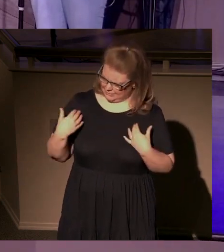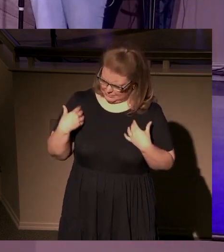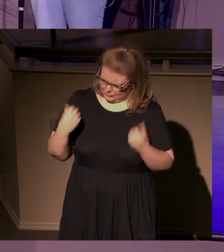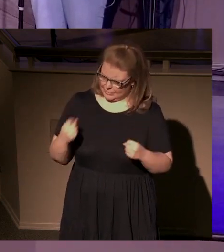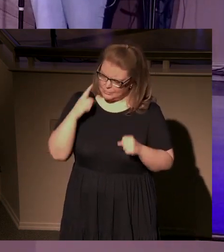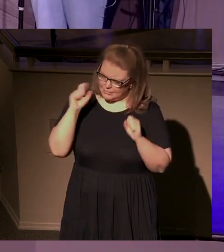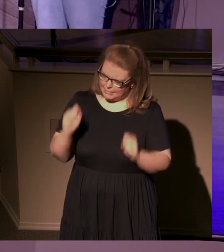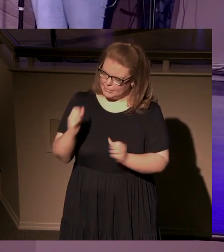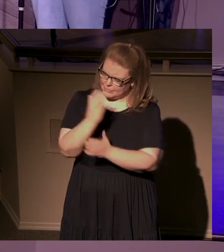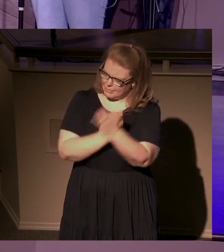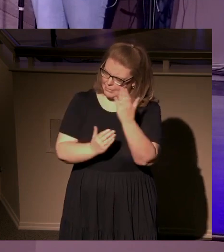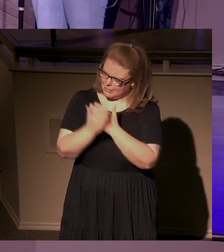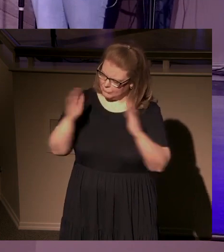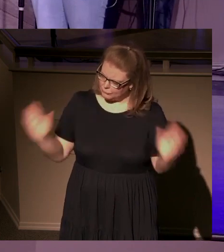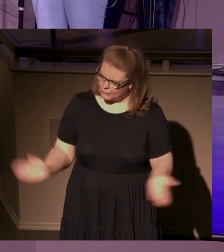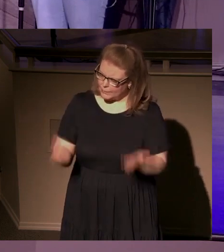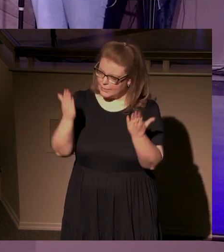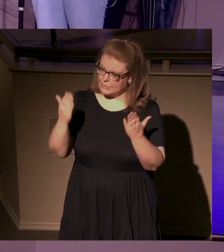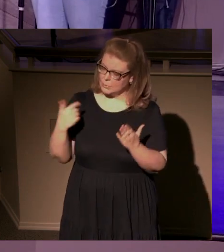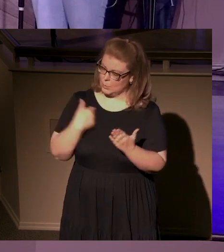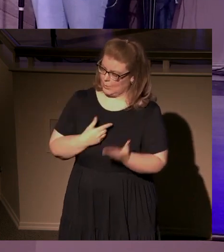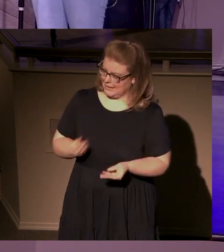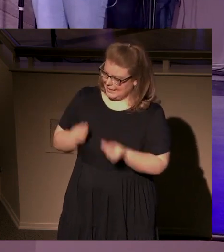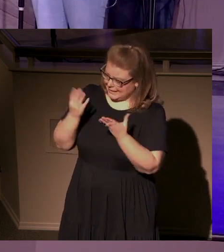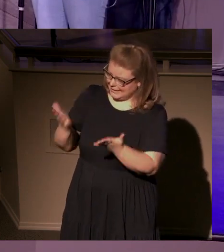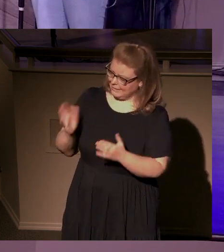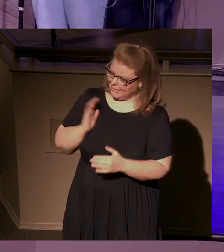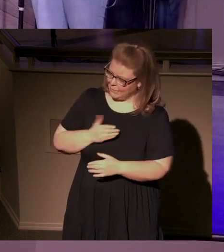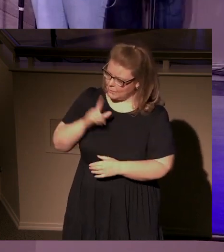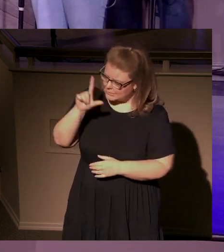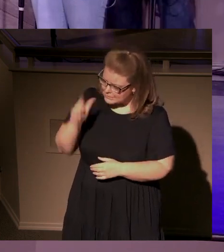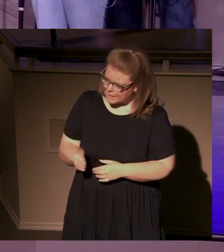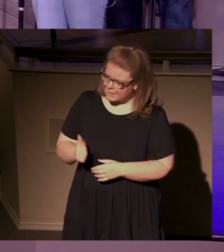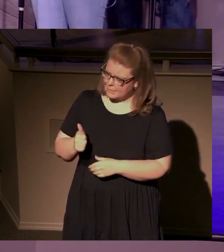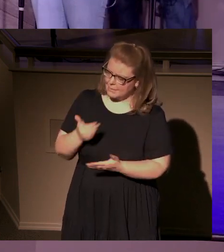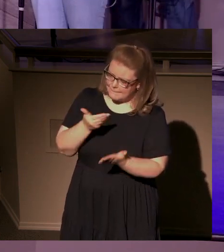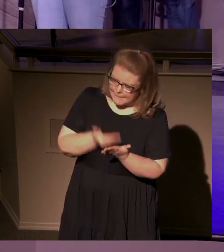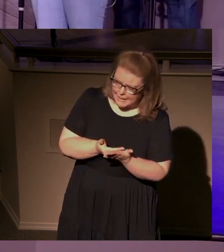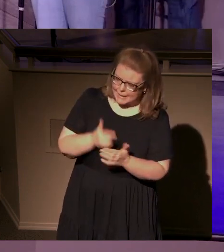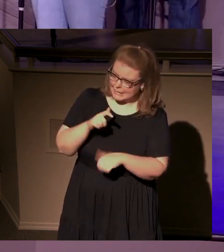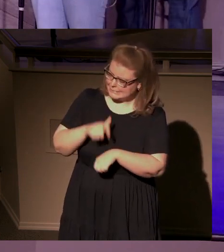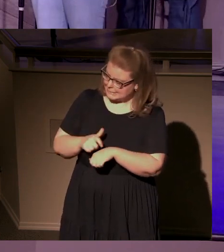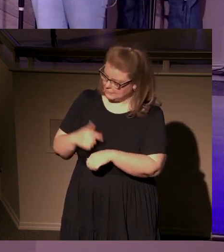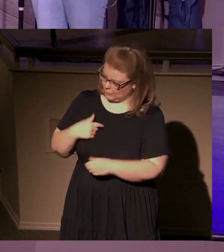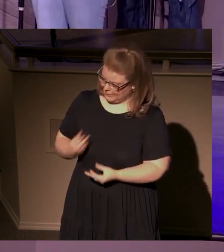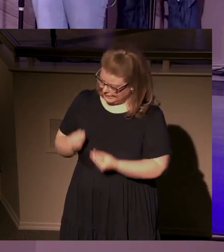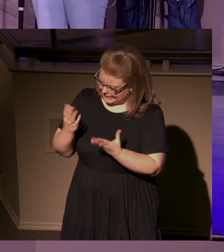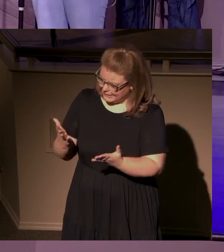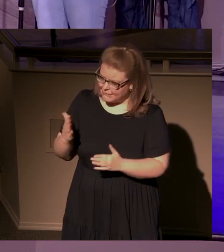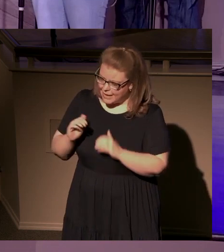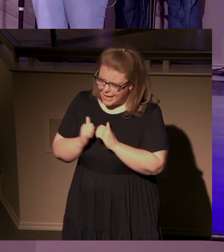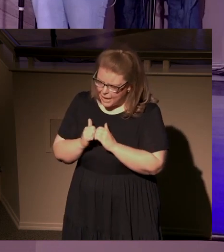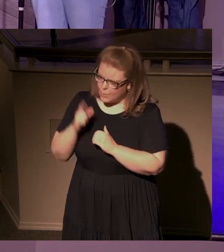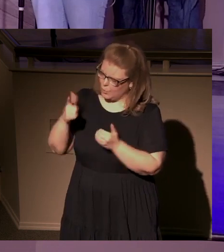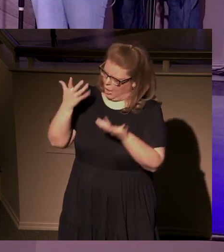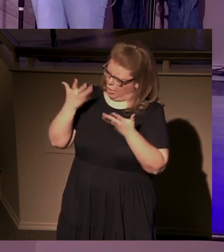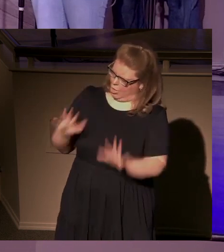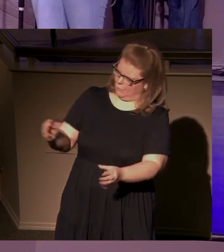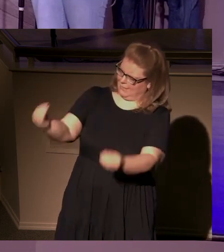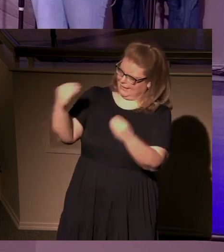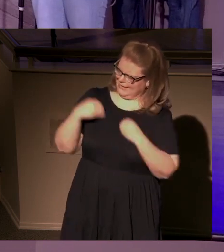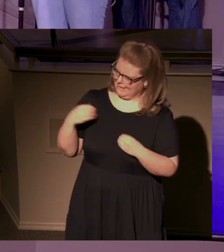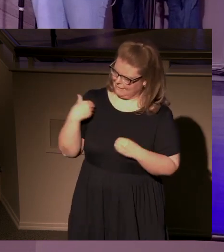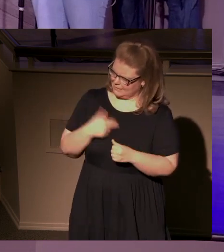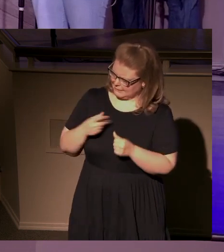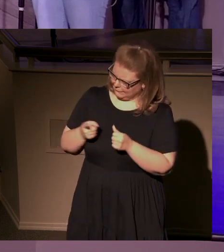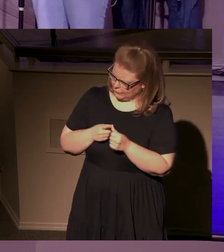we tithe, when we give some money or time, we only can give this because you have given this to us. Thank you,